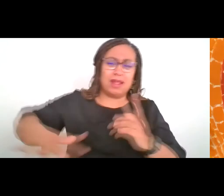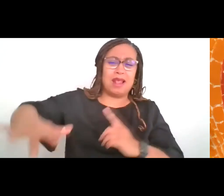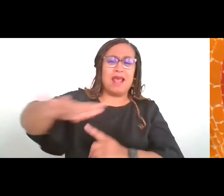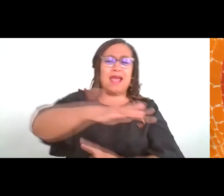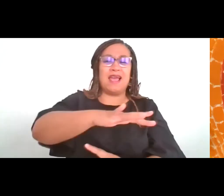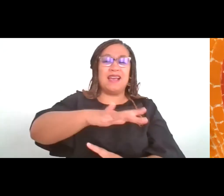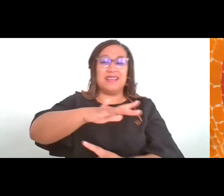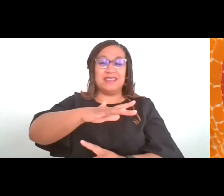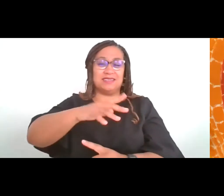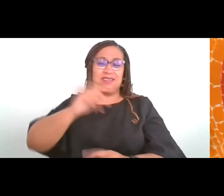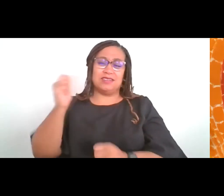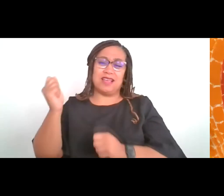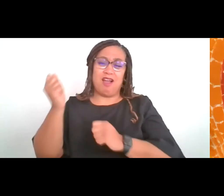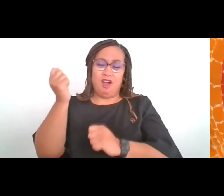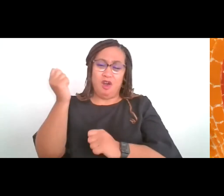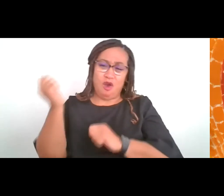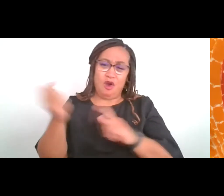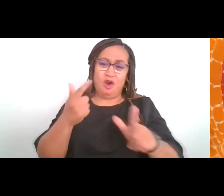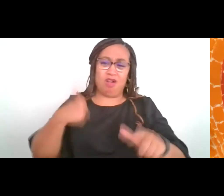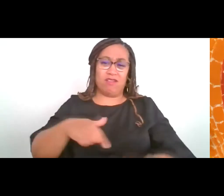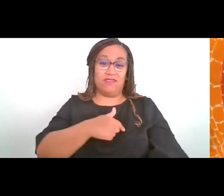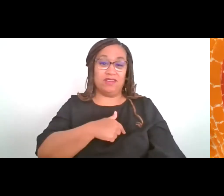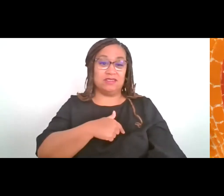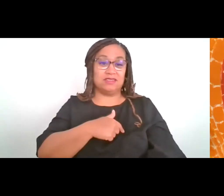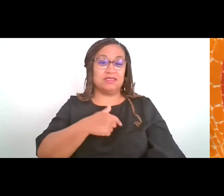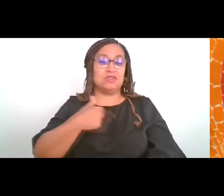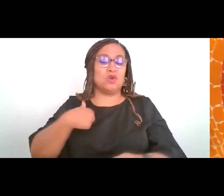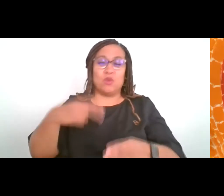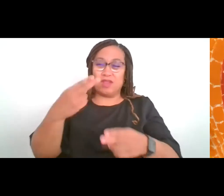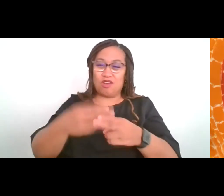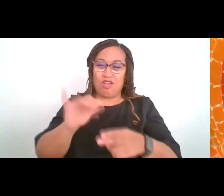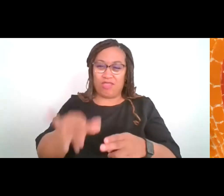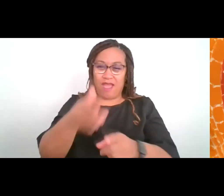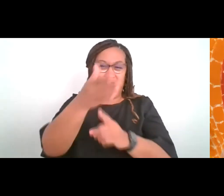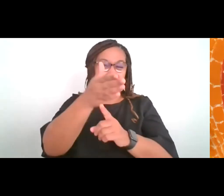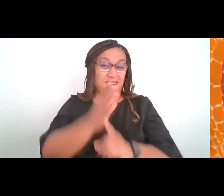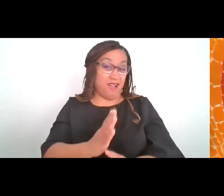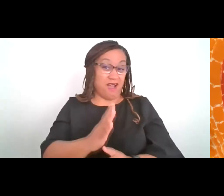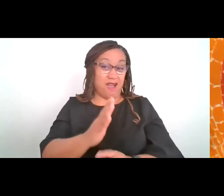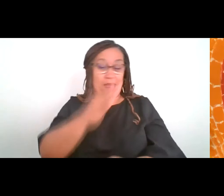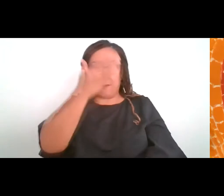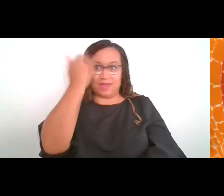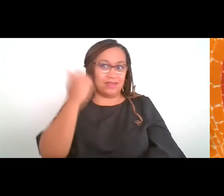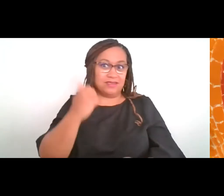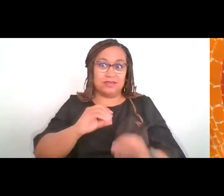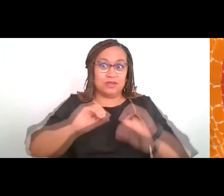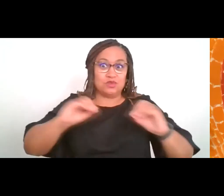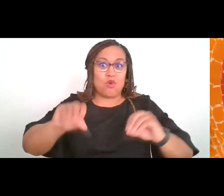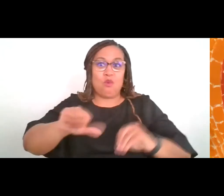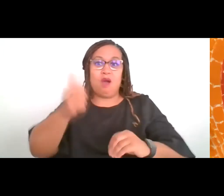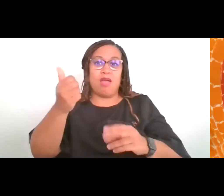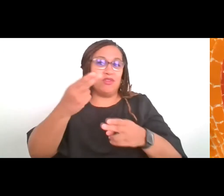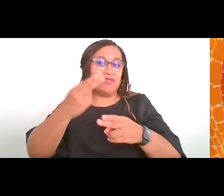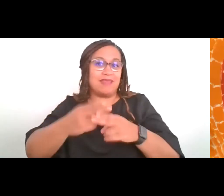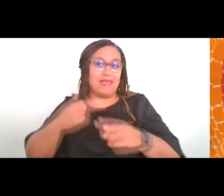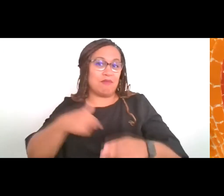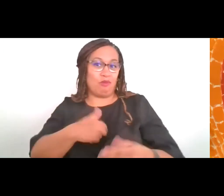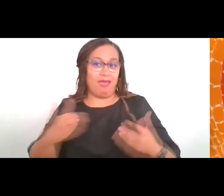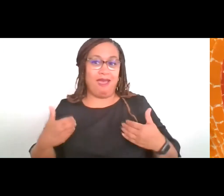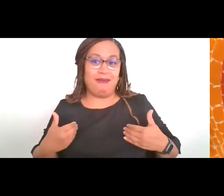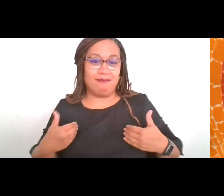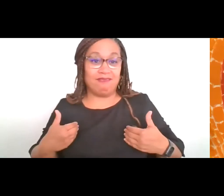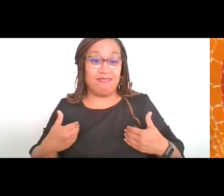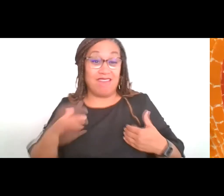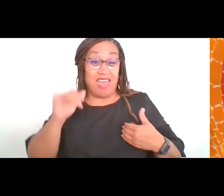every single one of us. And I know we call it God because we have no name other than that. And even